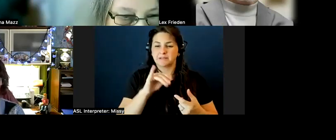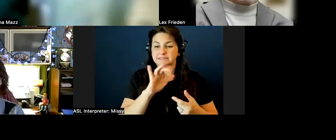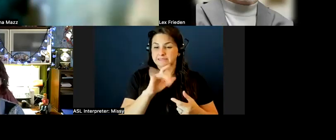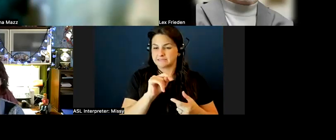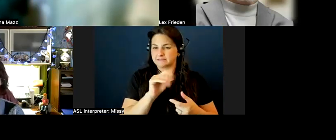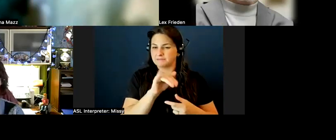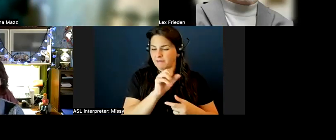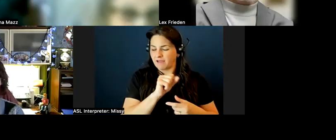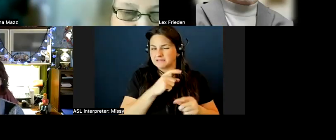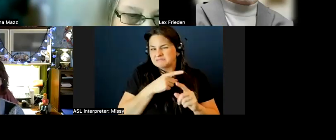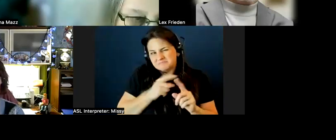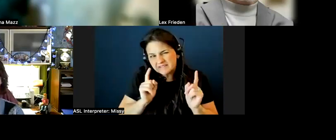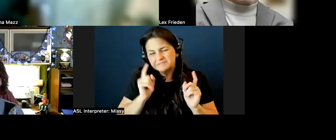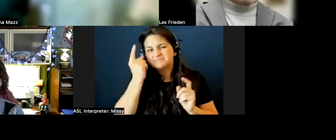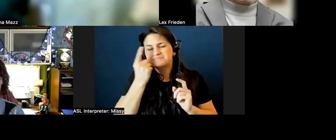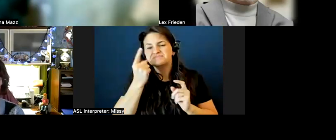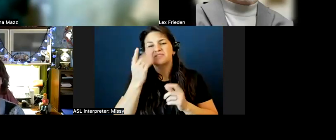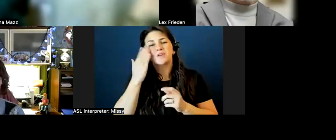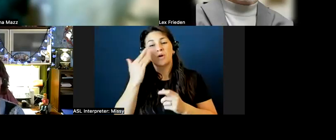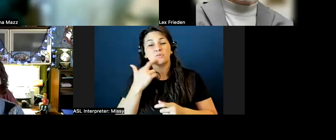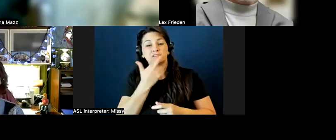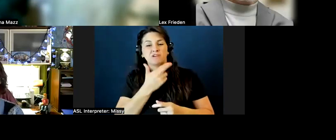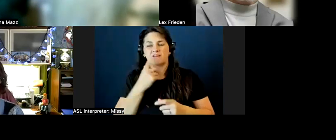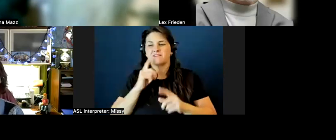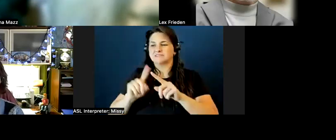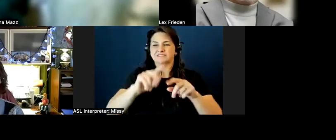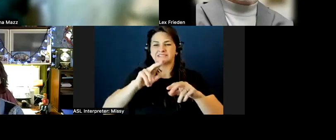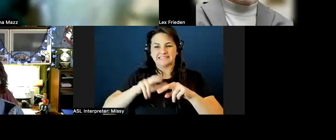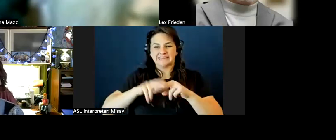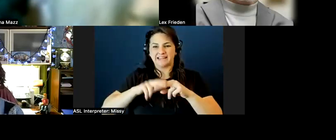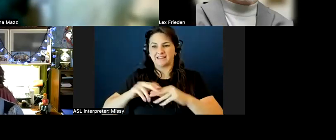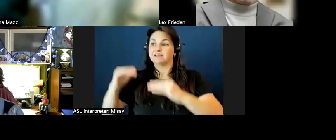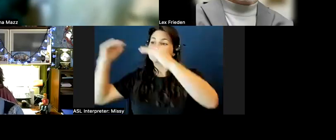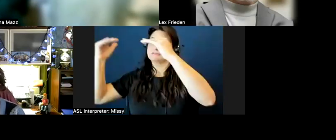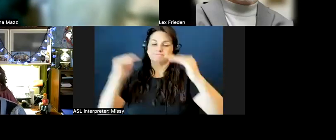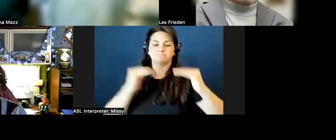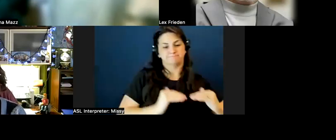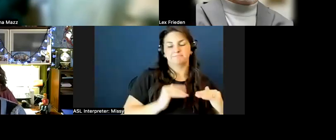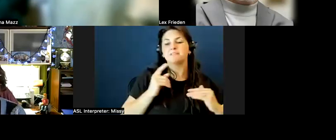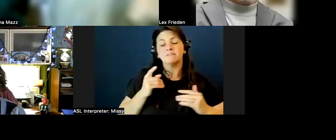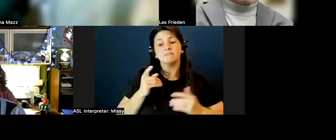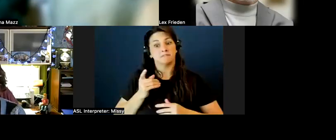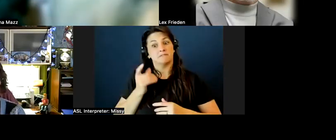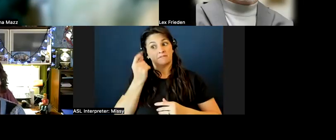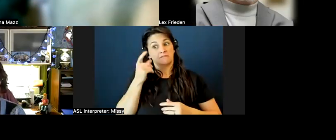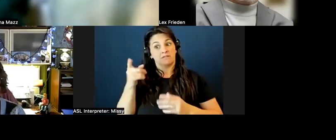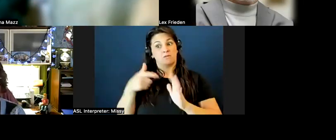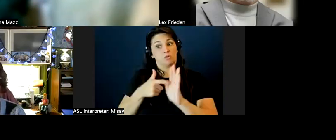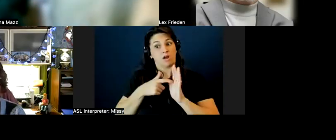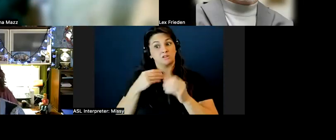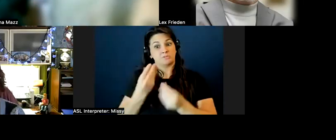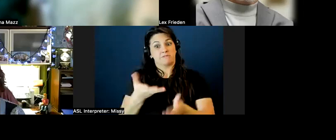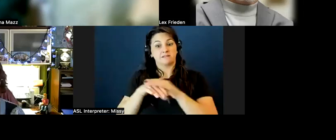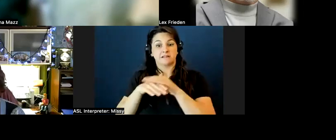as Marsha's talking about, where they do have that mixed seating and they have a requirement to provide accessible seating. So like if they've, you know,